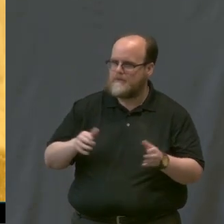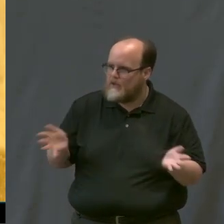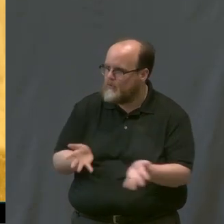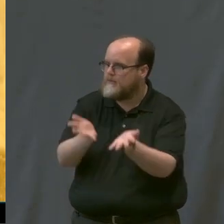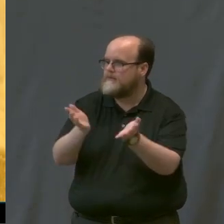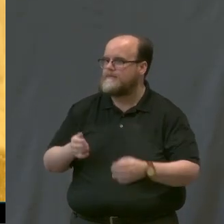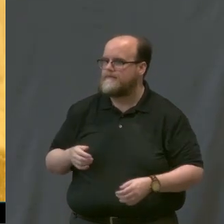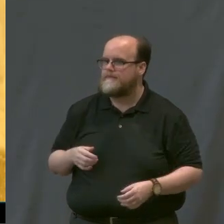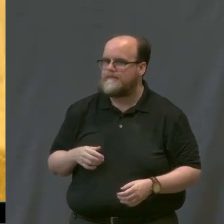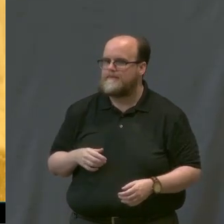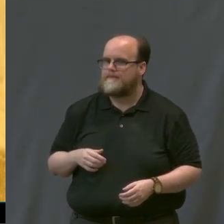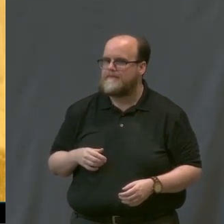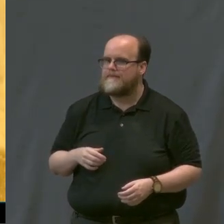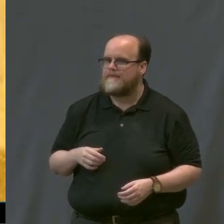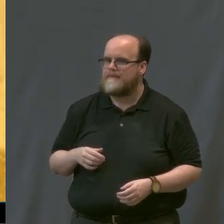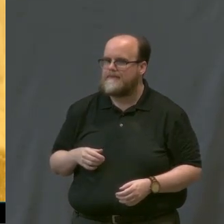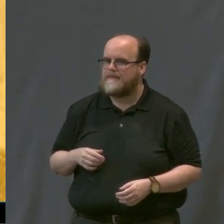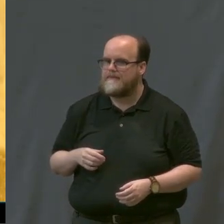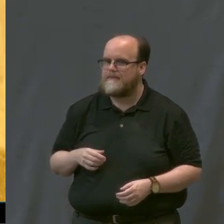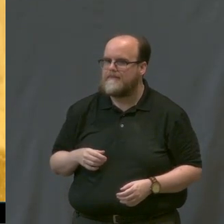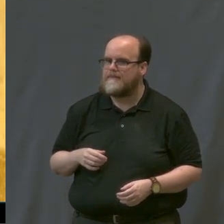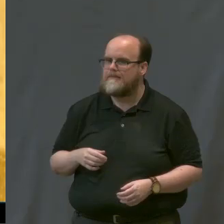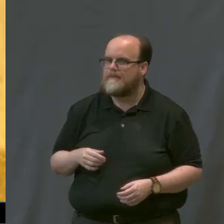Encouraging, enabling.